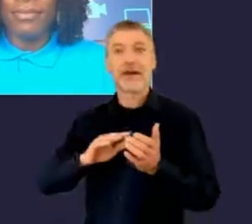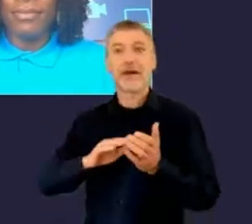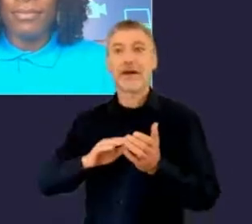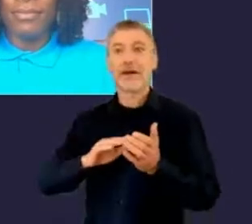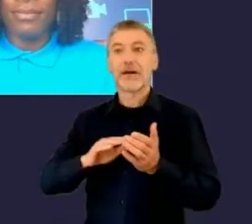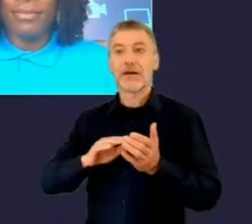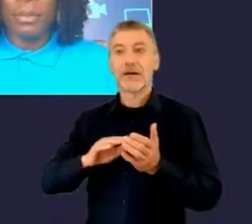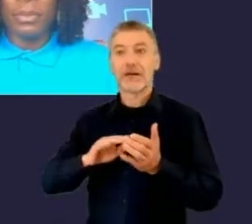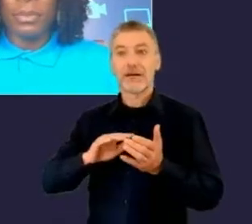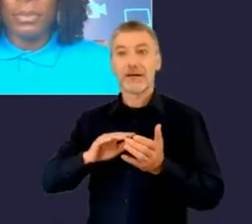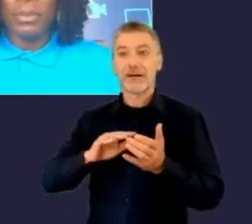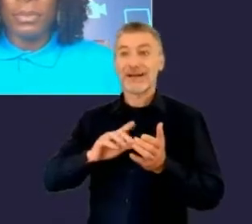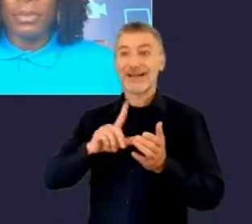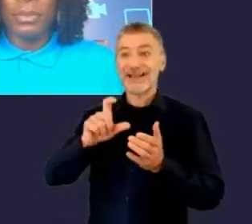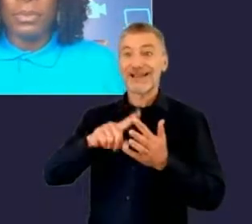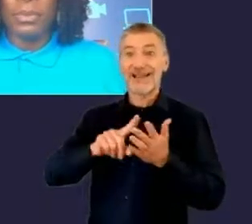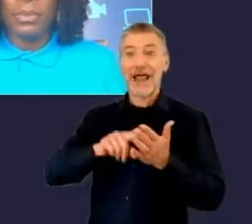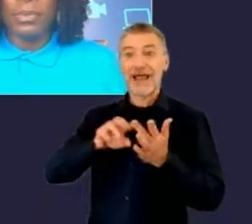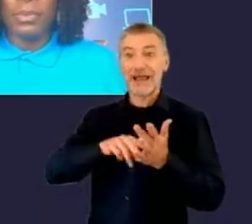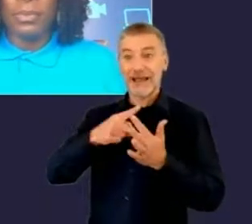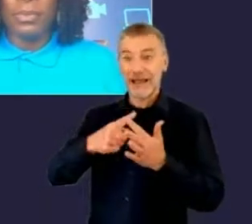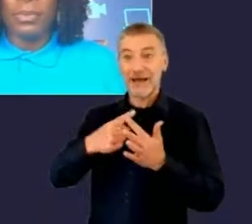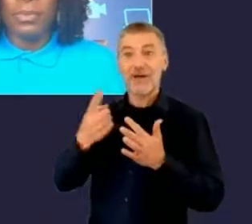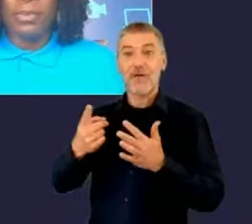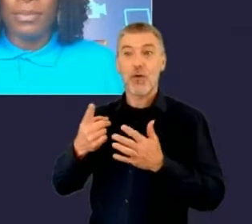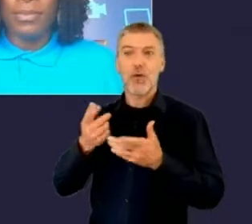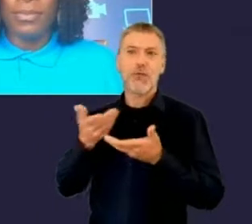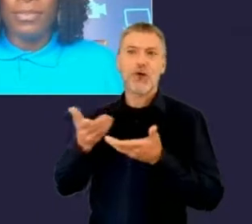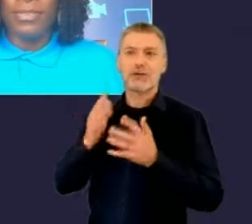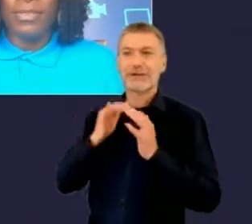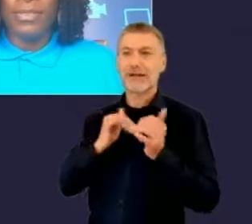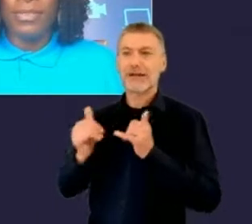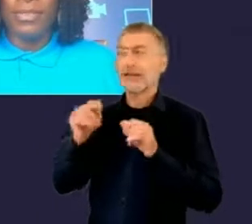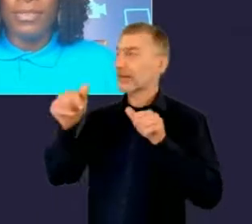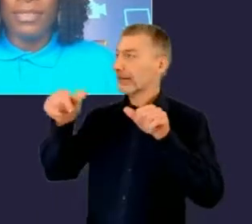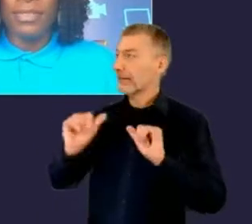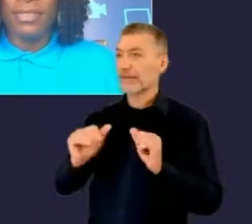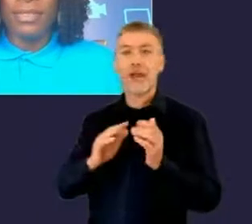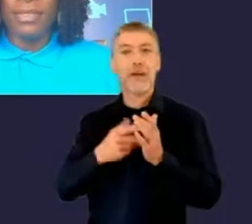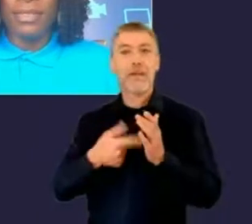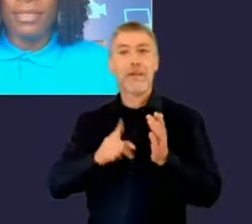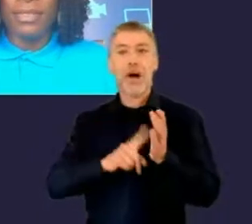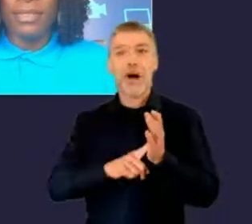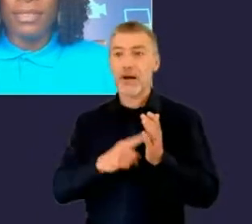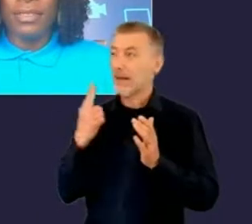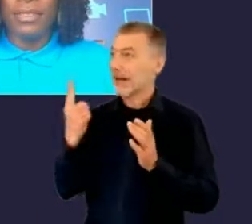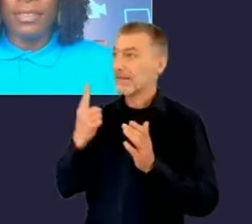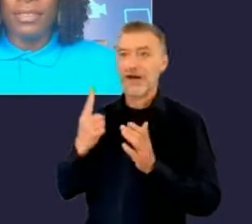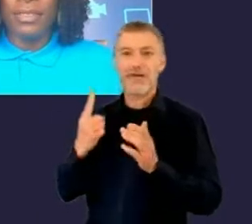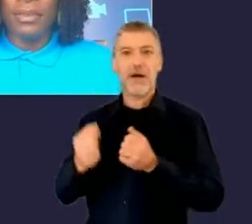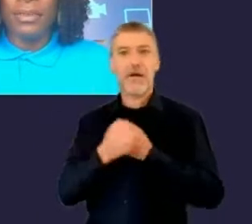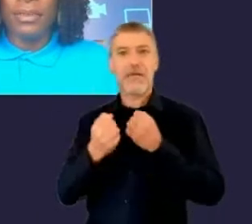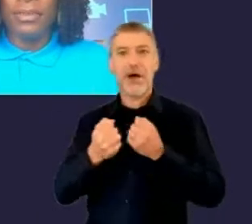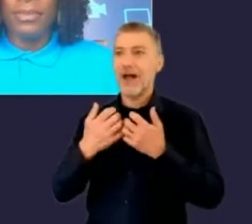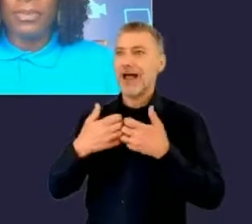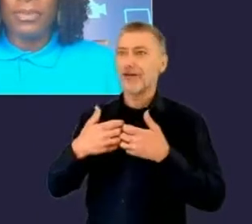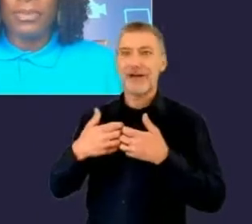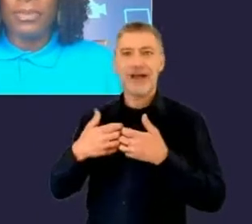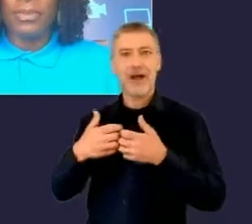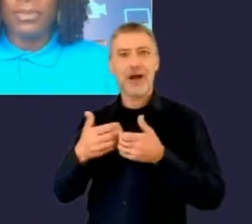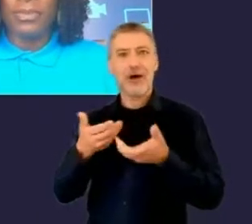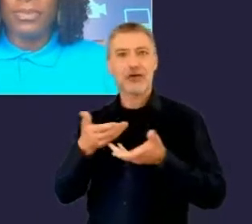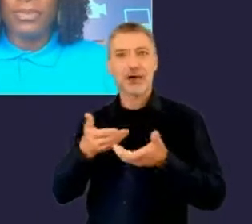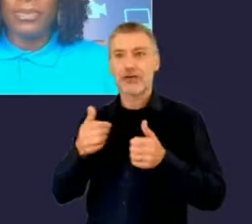coordinator for Polymateria, Michael Kelly, power engineer consultant, Ricardo Energy and